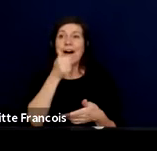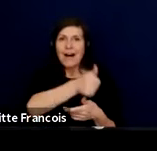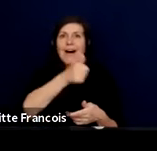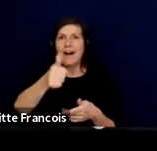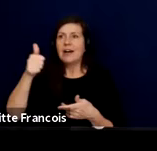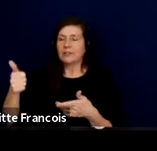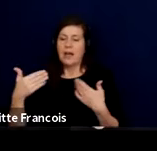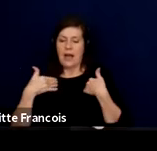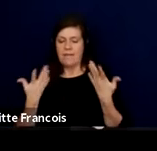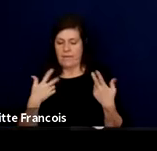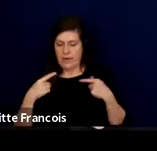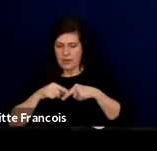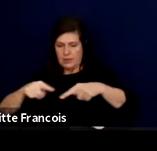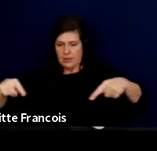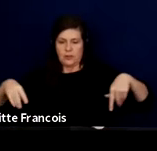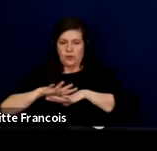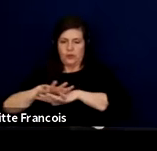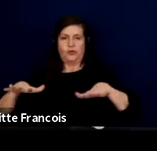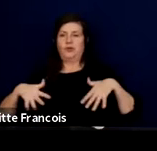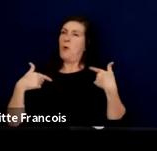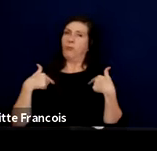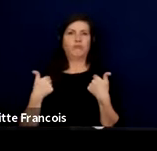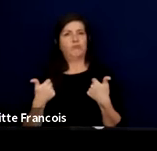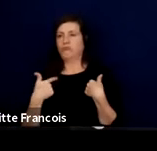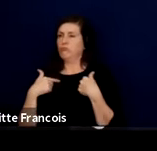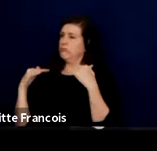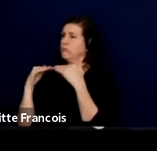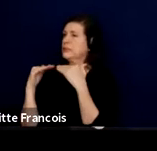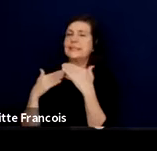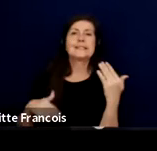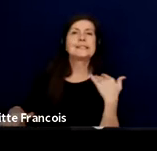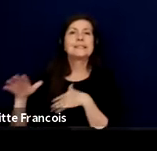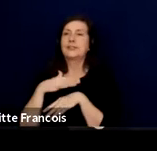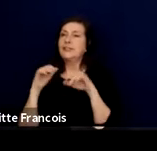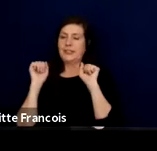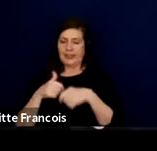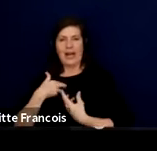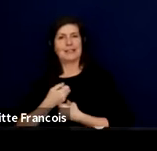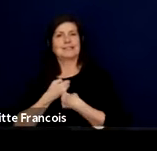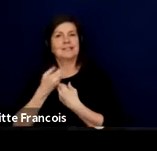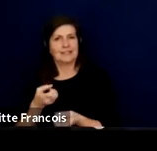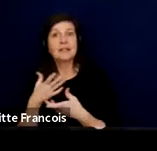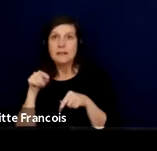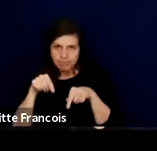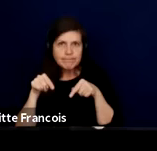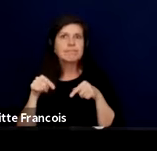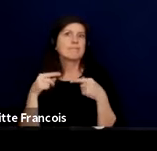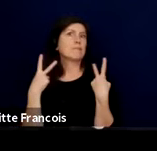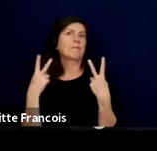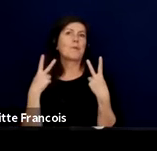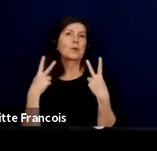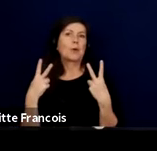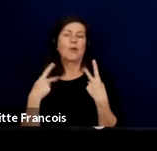comfort that we're all on an equal level, that we could provide our input. And I think that is the important part